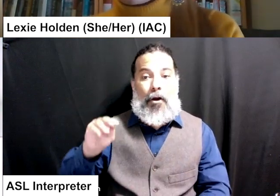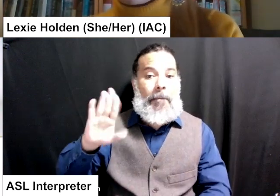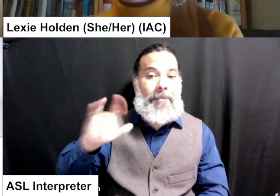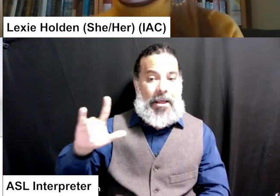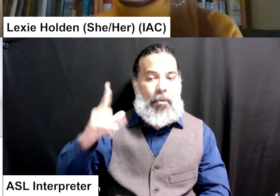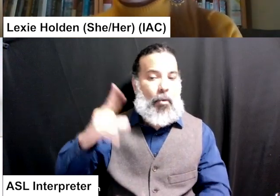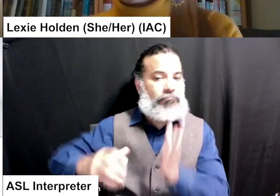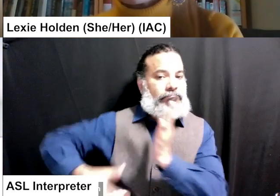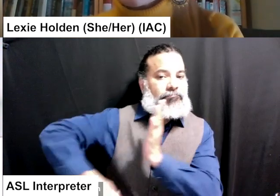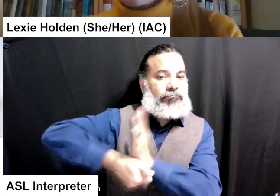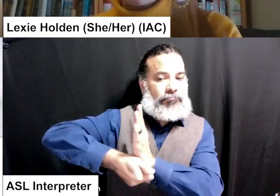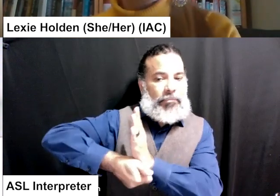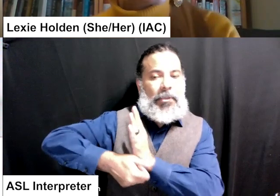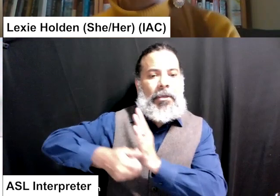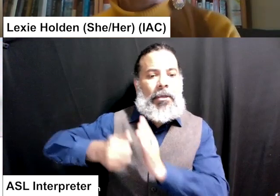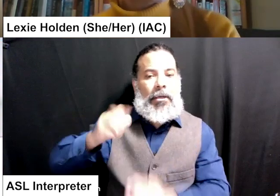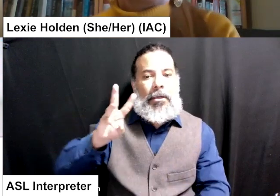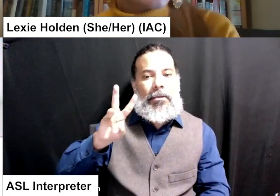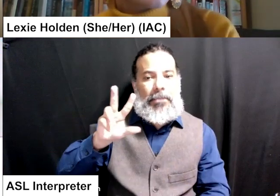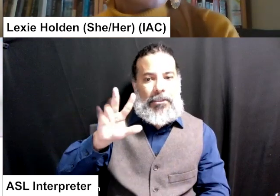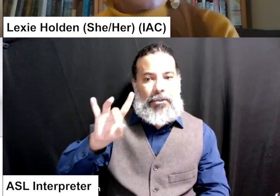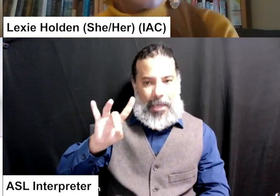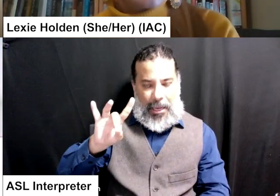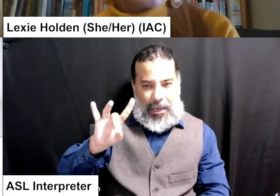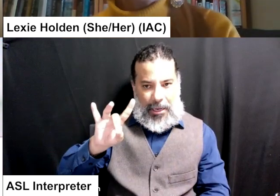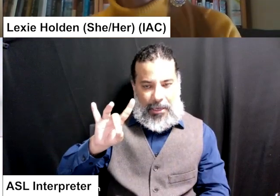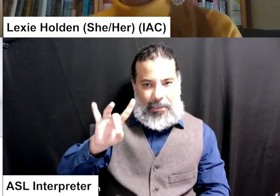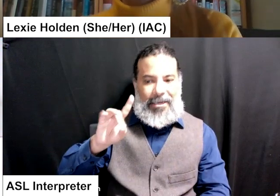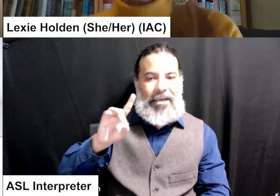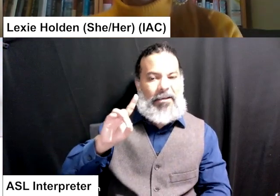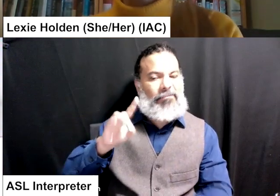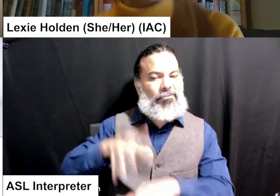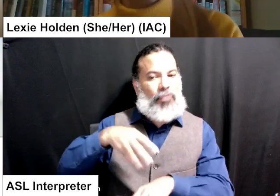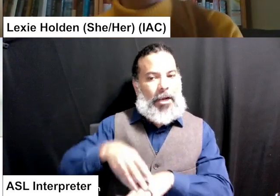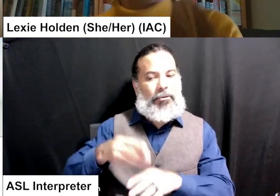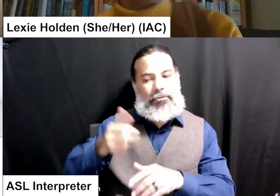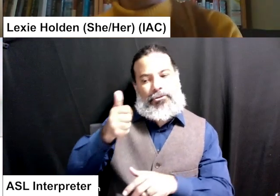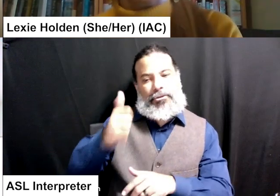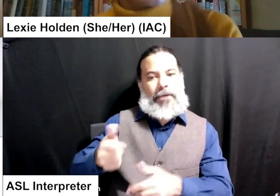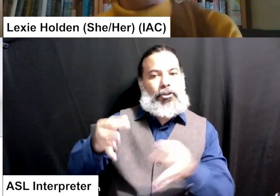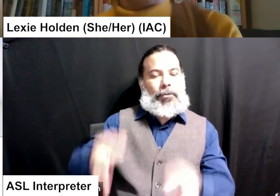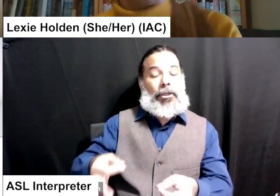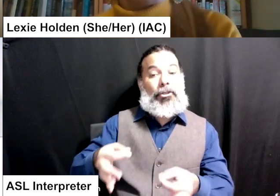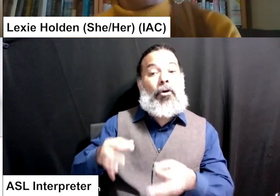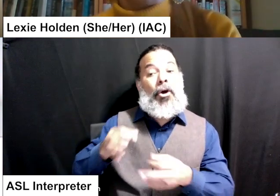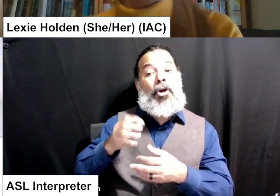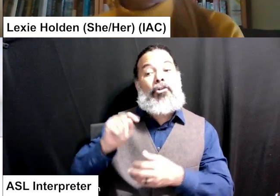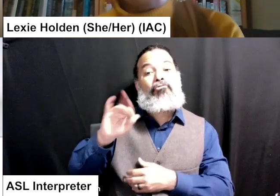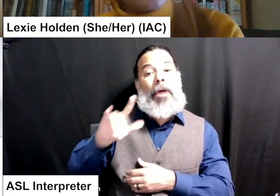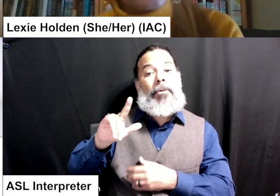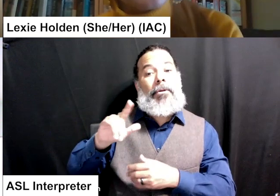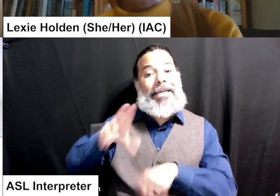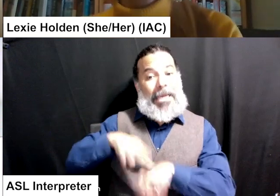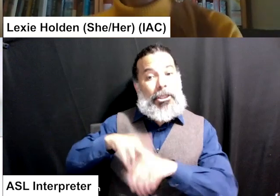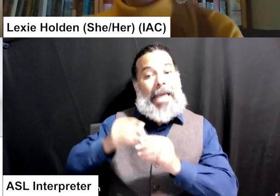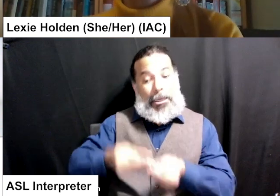passed for 638 tribal self-determination projects. So while tribal nations are able to distribute